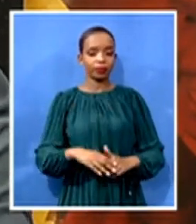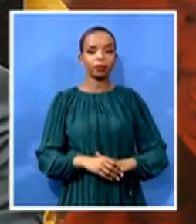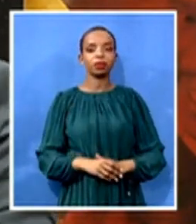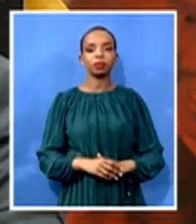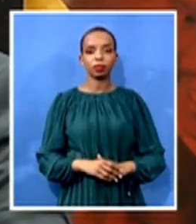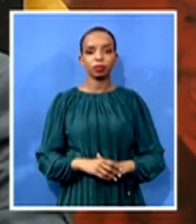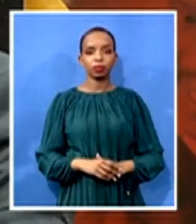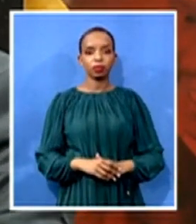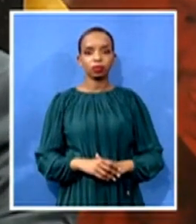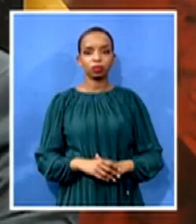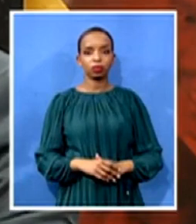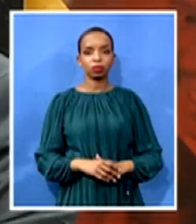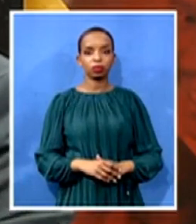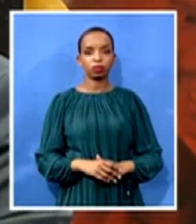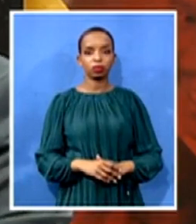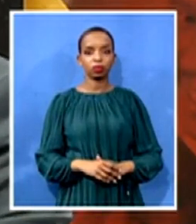Thank you.